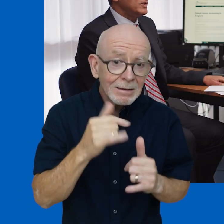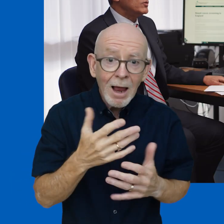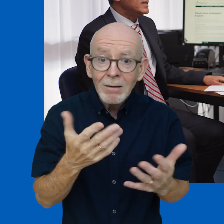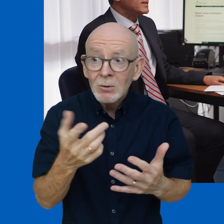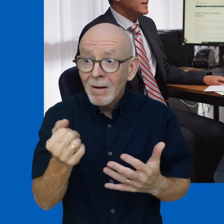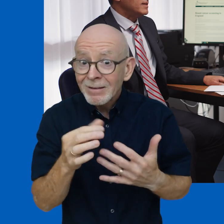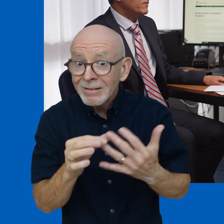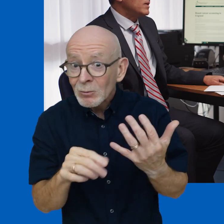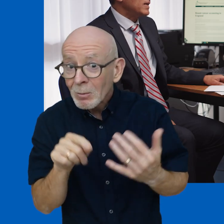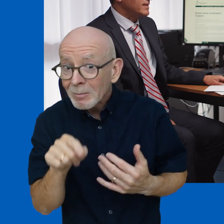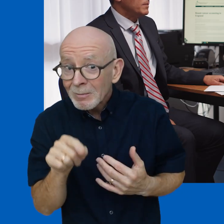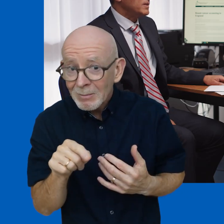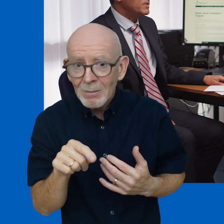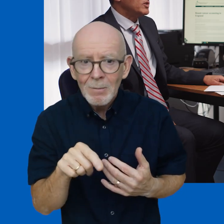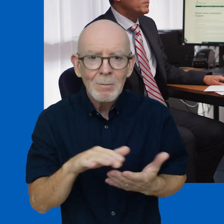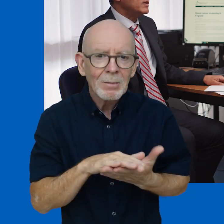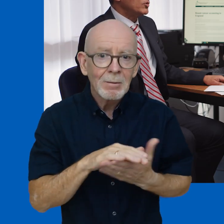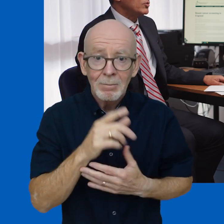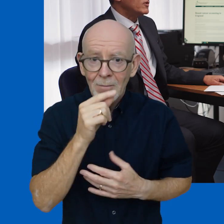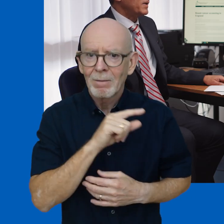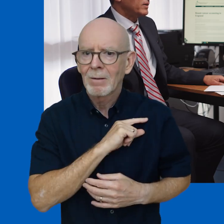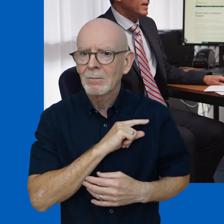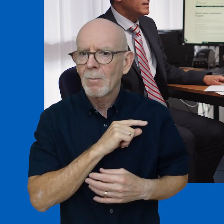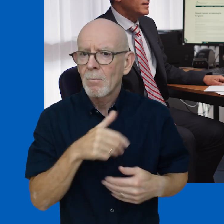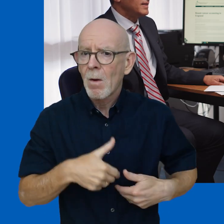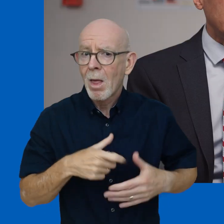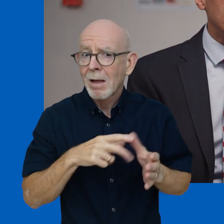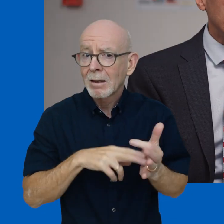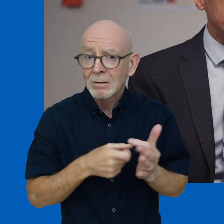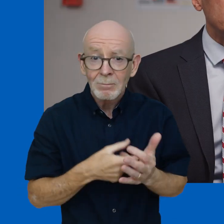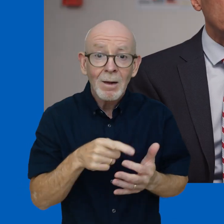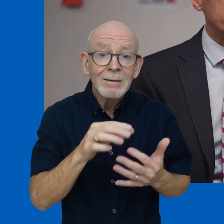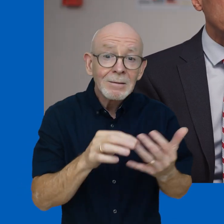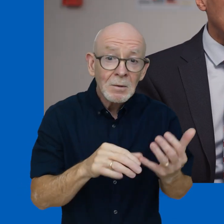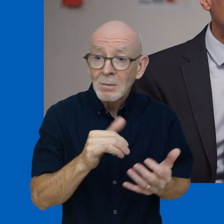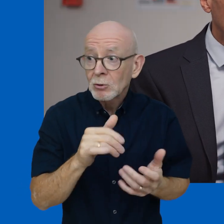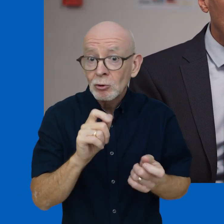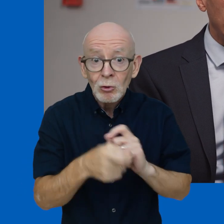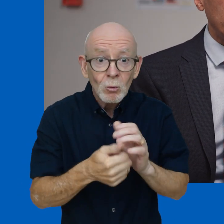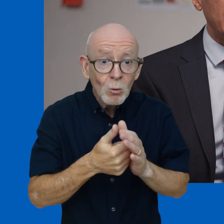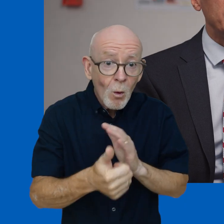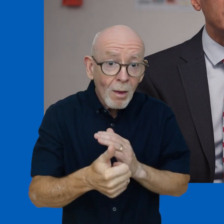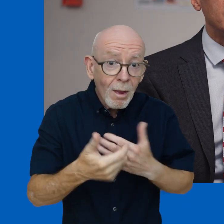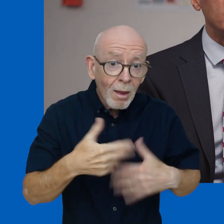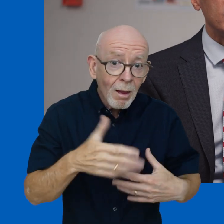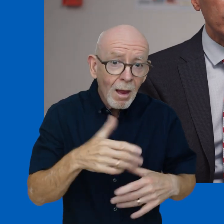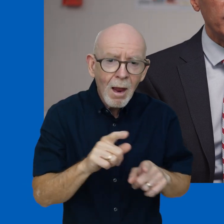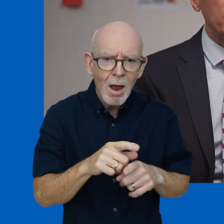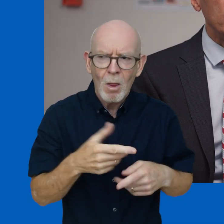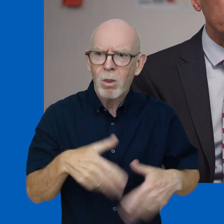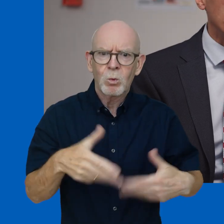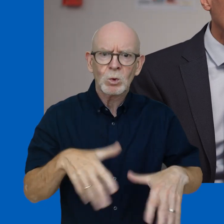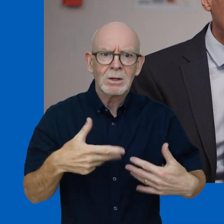speaking, we do this test if anyone has symptoms which could be the cause of bowel cancer. And the symptoms could be a change in normal bowel habit, such as